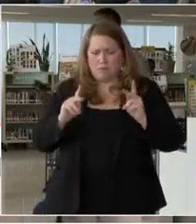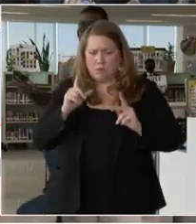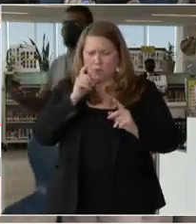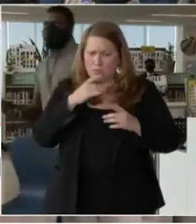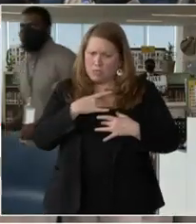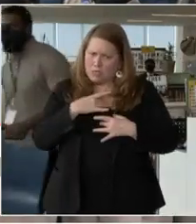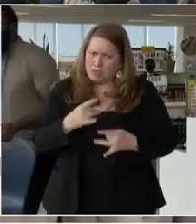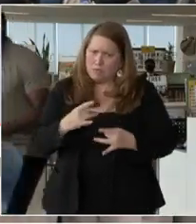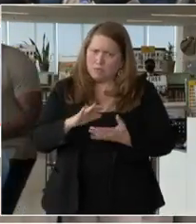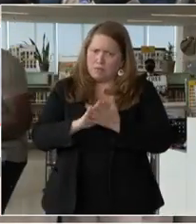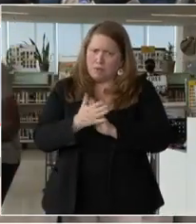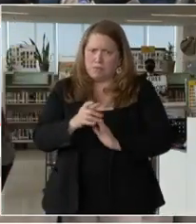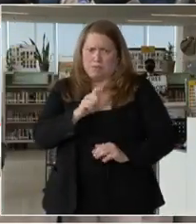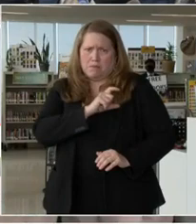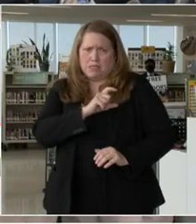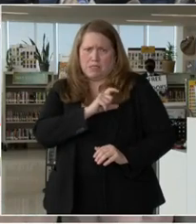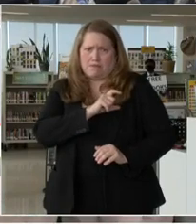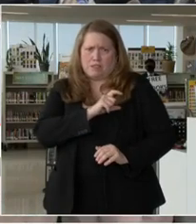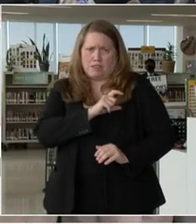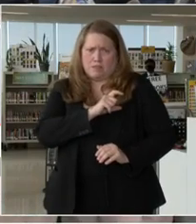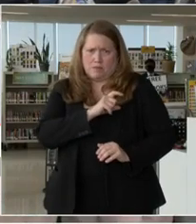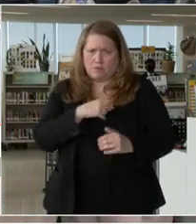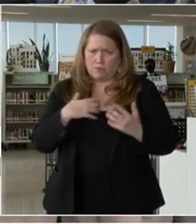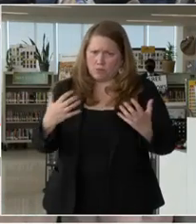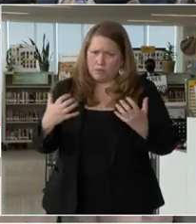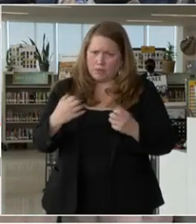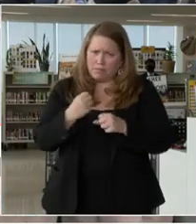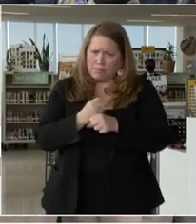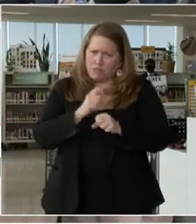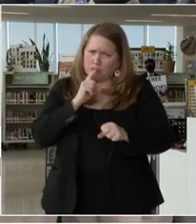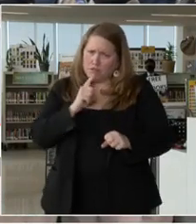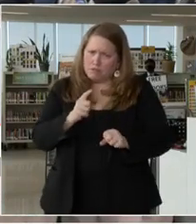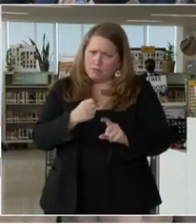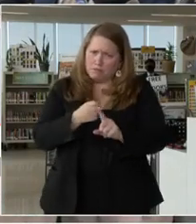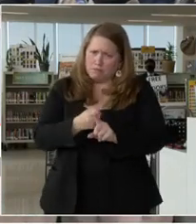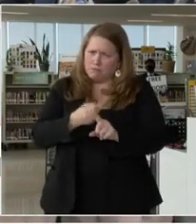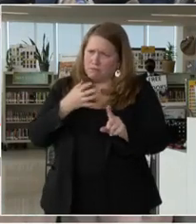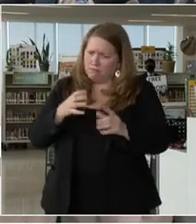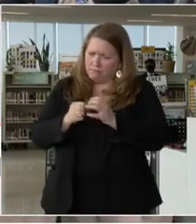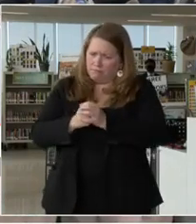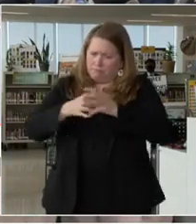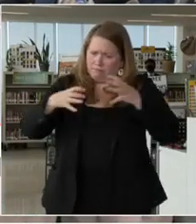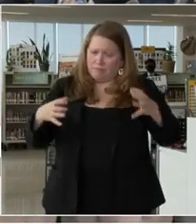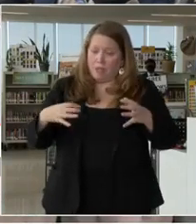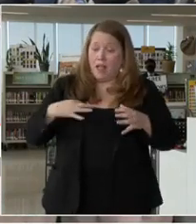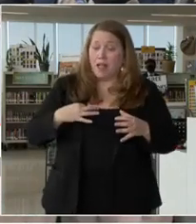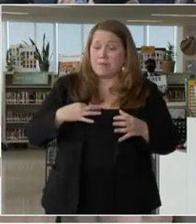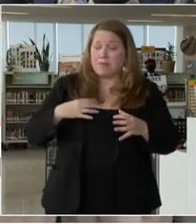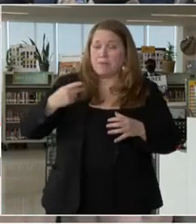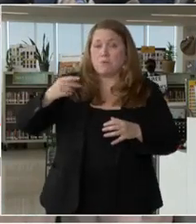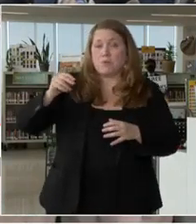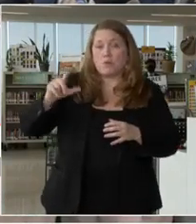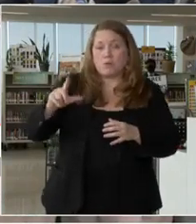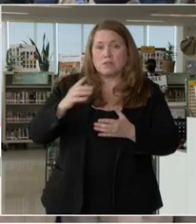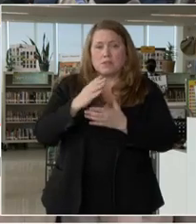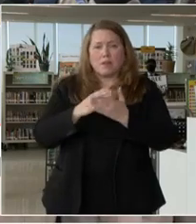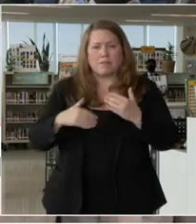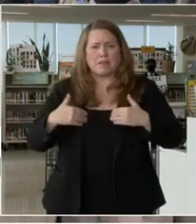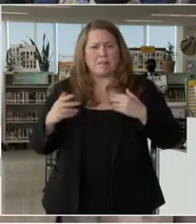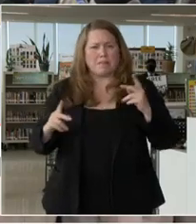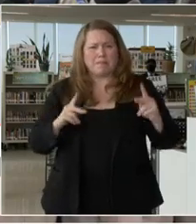in becoming police officers. We wanted to expand the applicant pool because we know for certain that some of the young